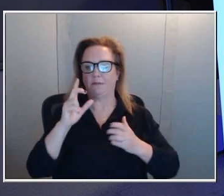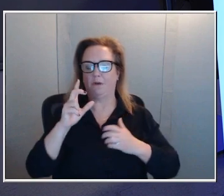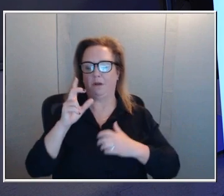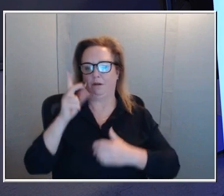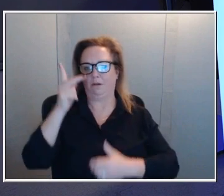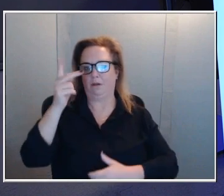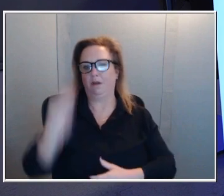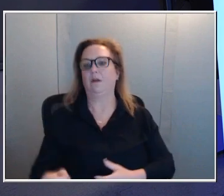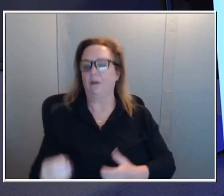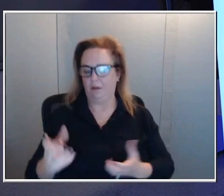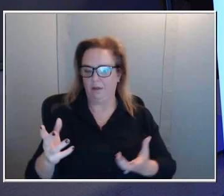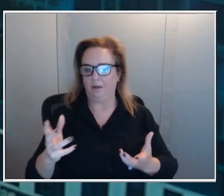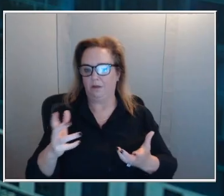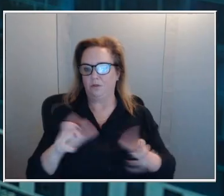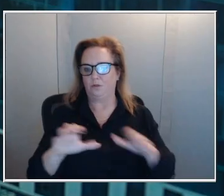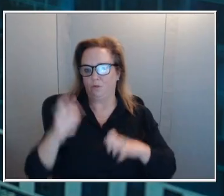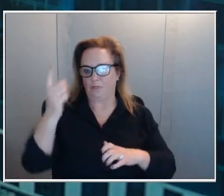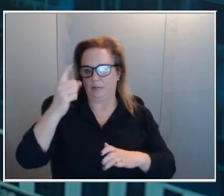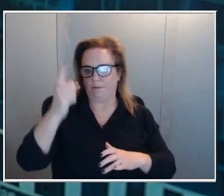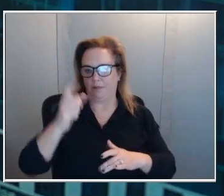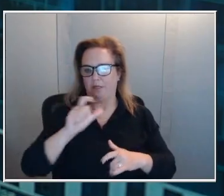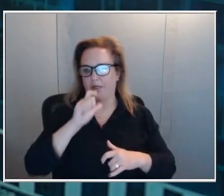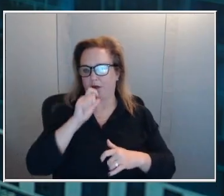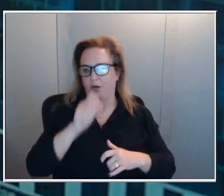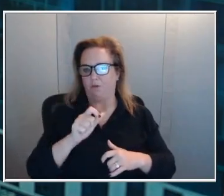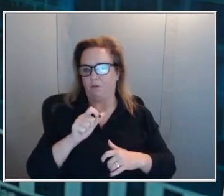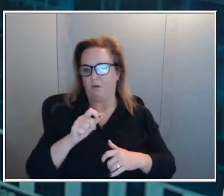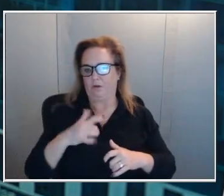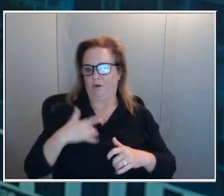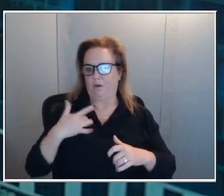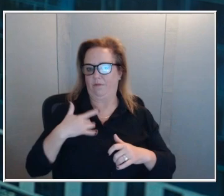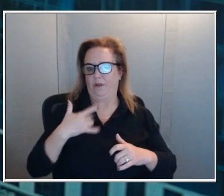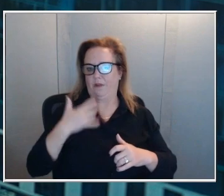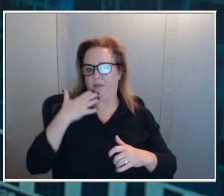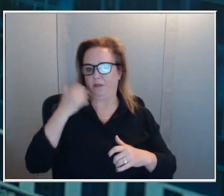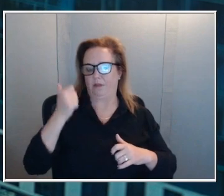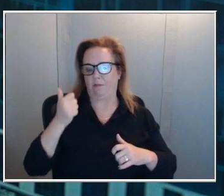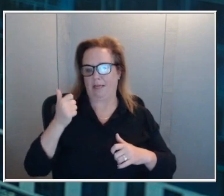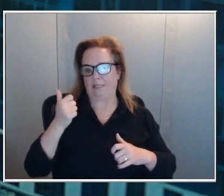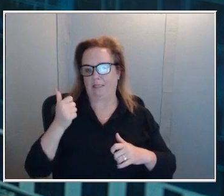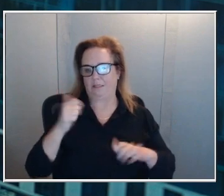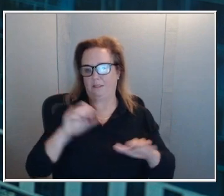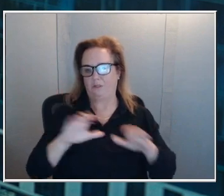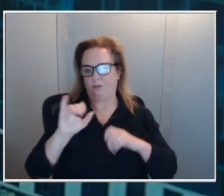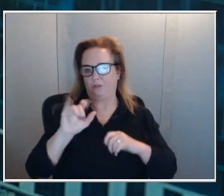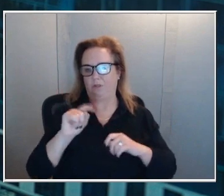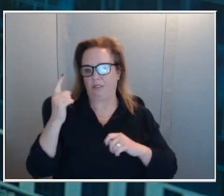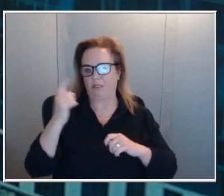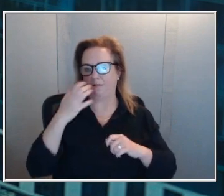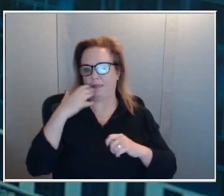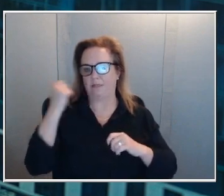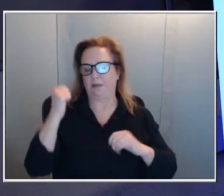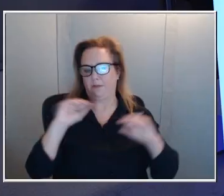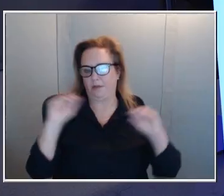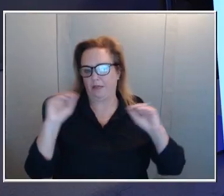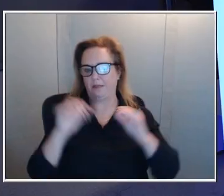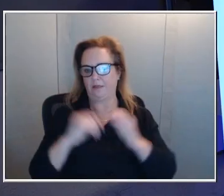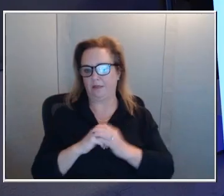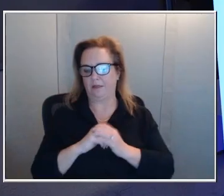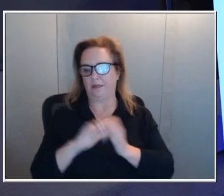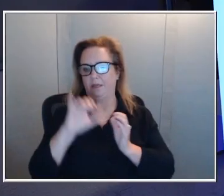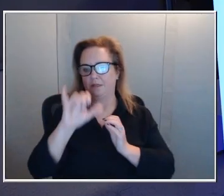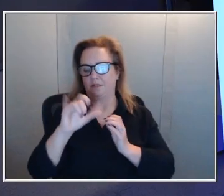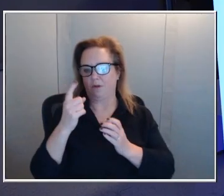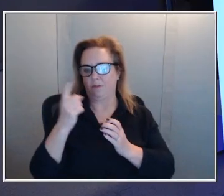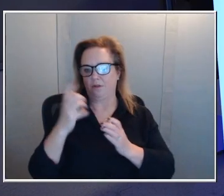do something about it. You know, don't, even if you don't think that you're the best at it, just do it, because something is better than nothing. This is one of those things.